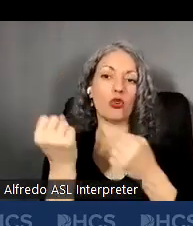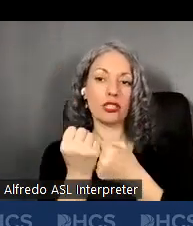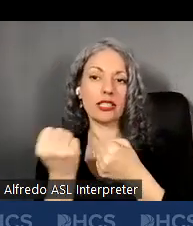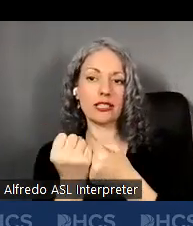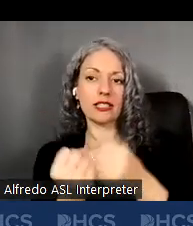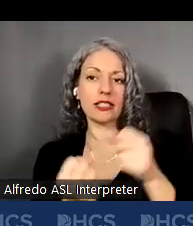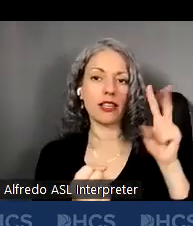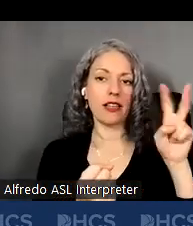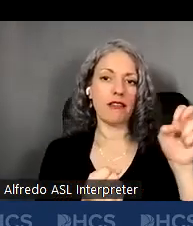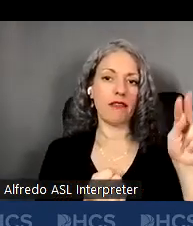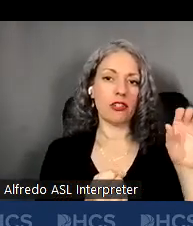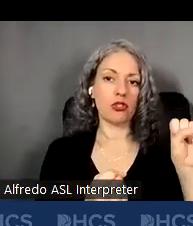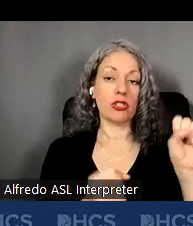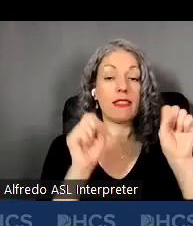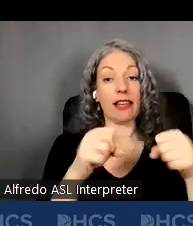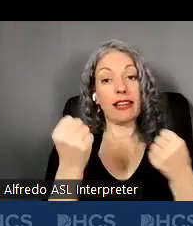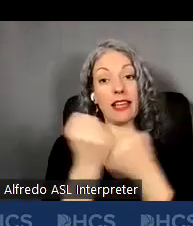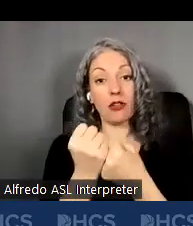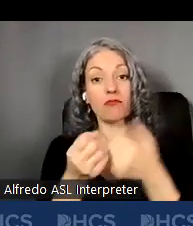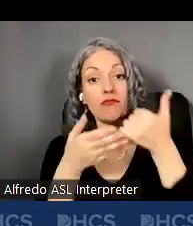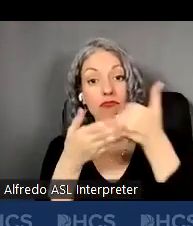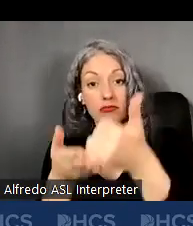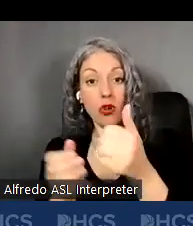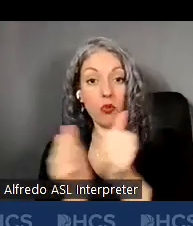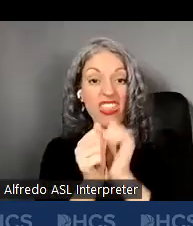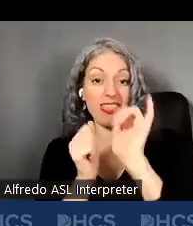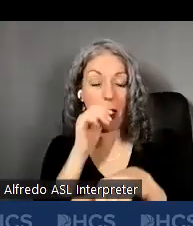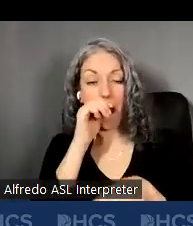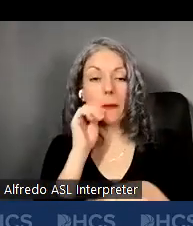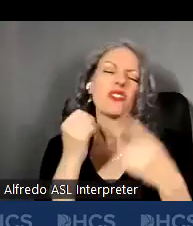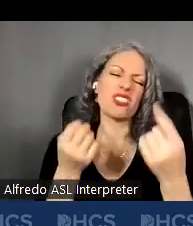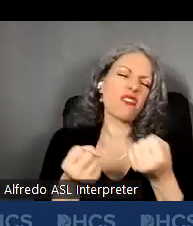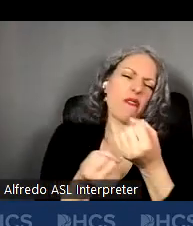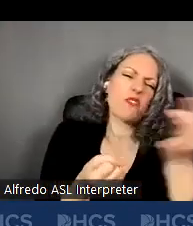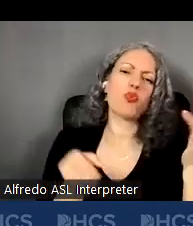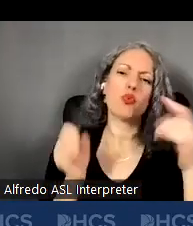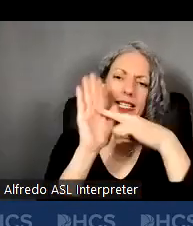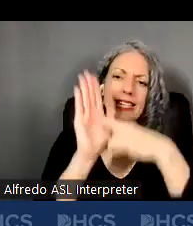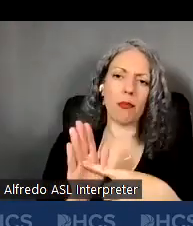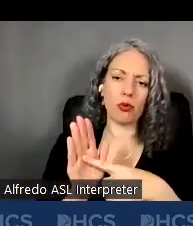can help support with that. So those were a couple of examples of projects you could undertake.